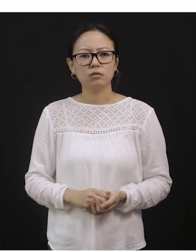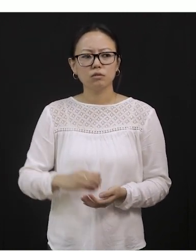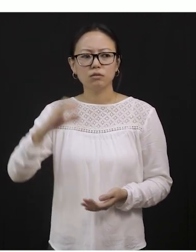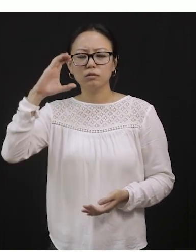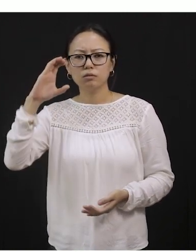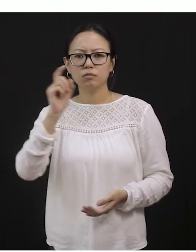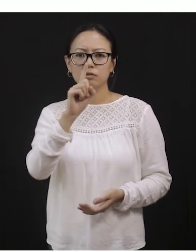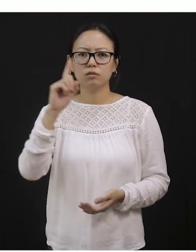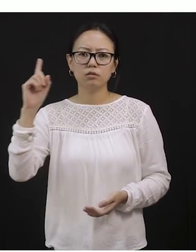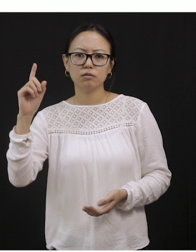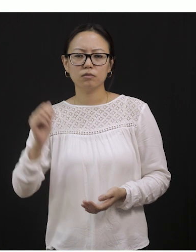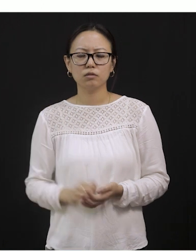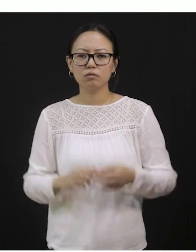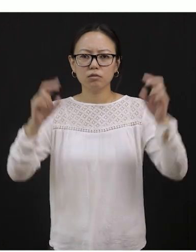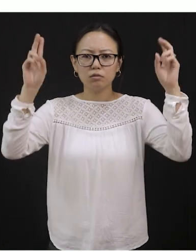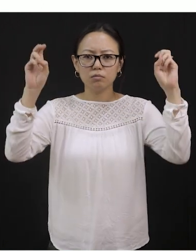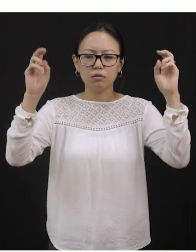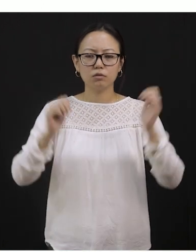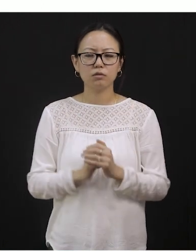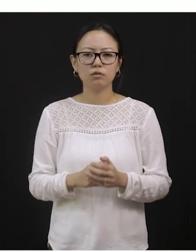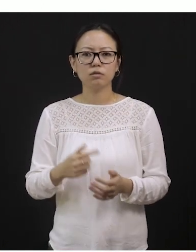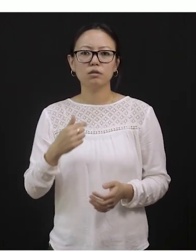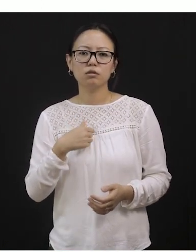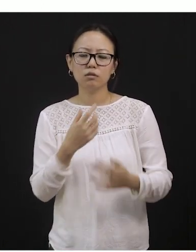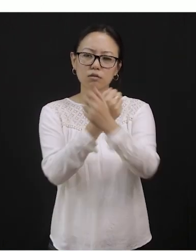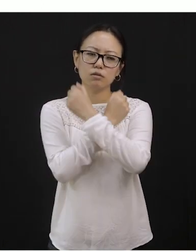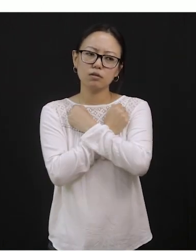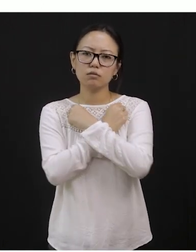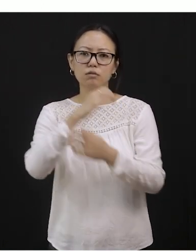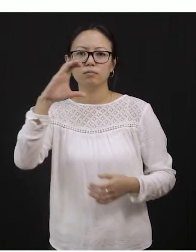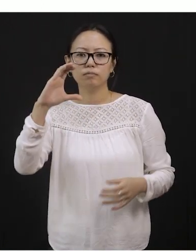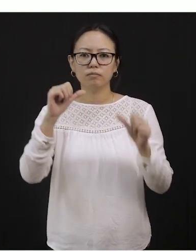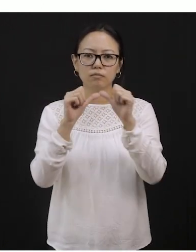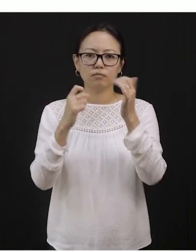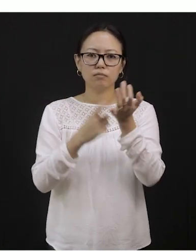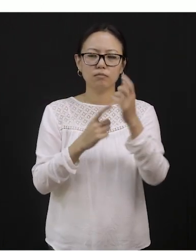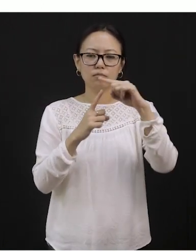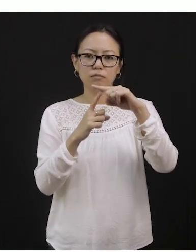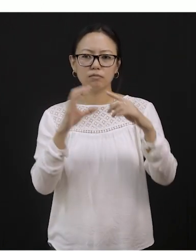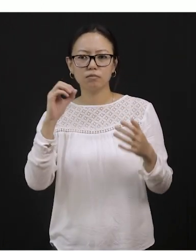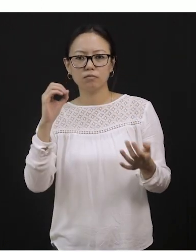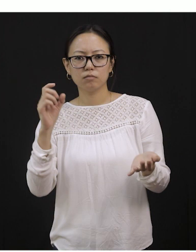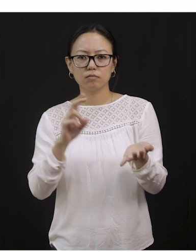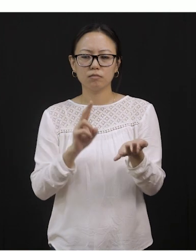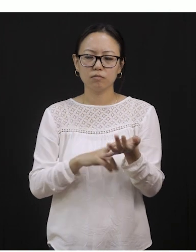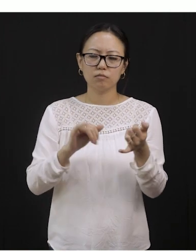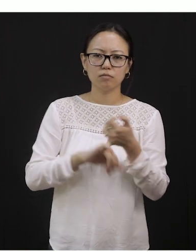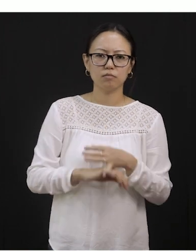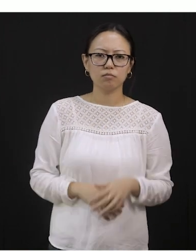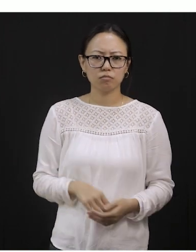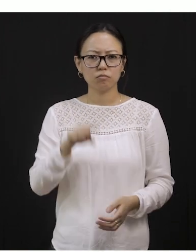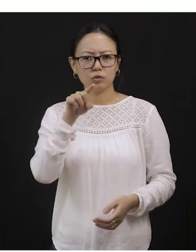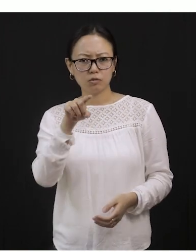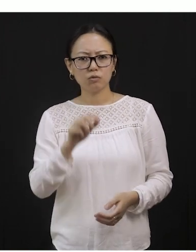about I love cartoons. So do you love cartoons? For me, personally, I love cartoons, so